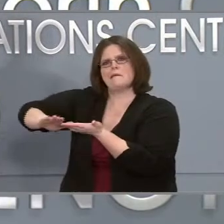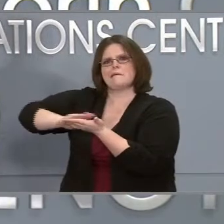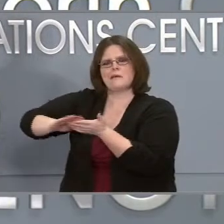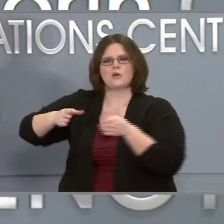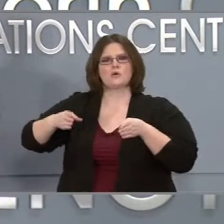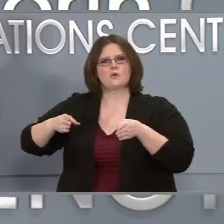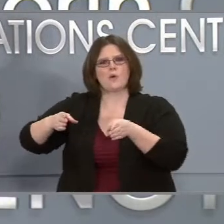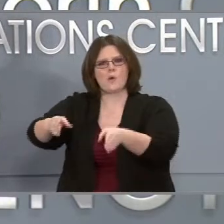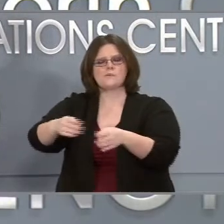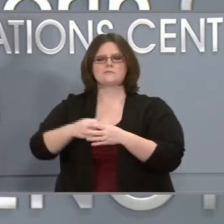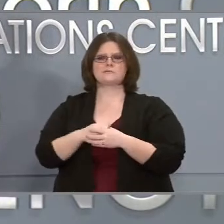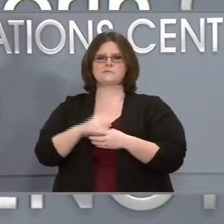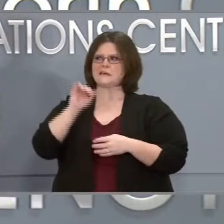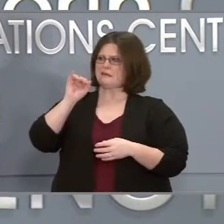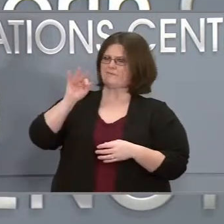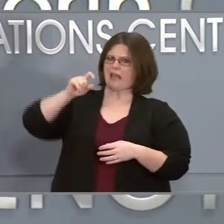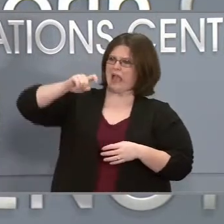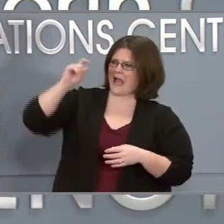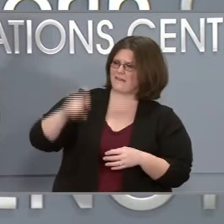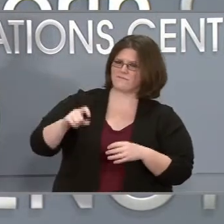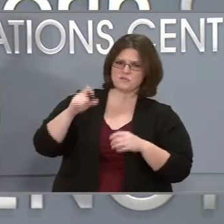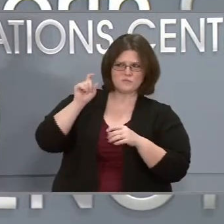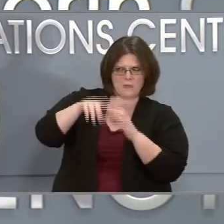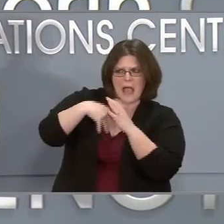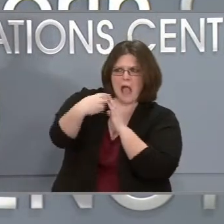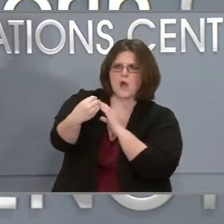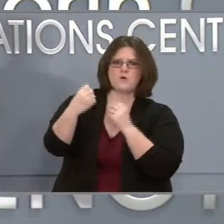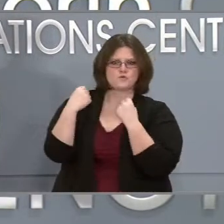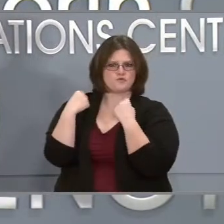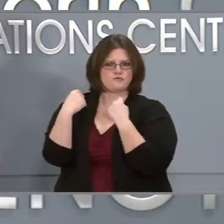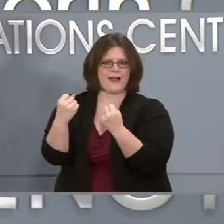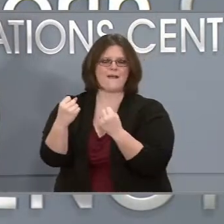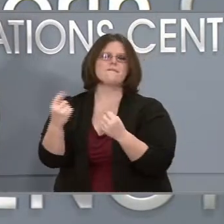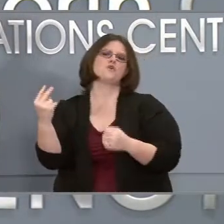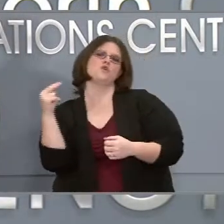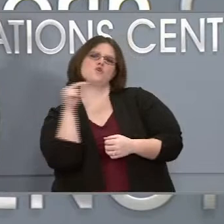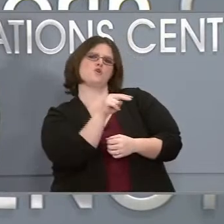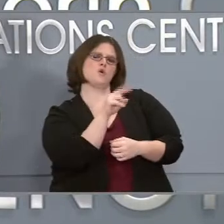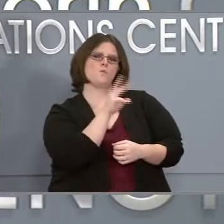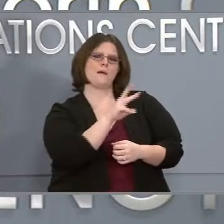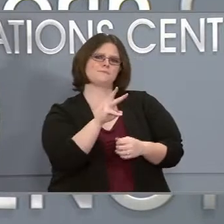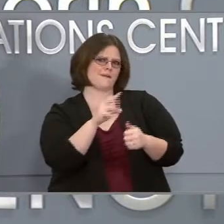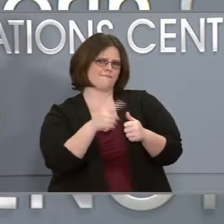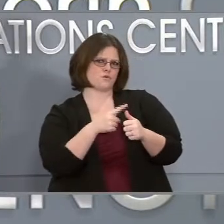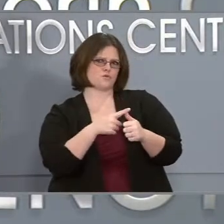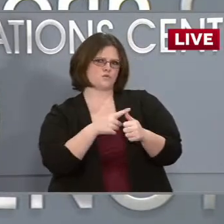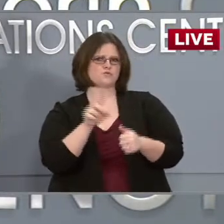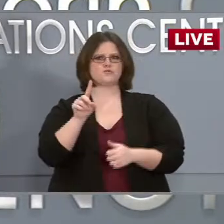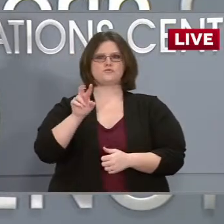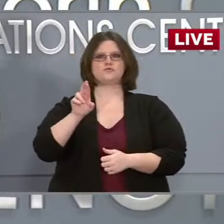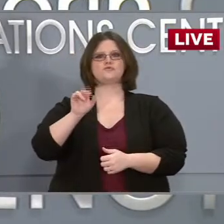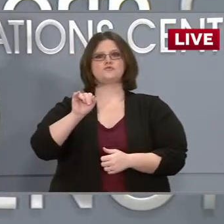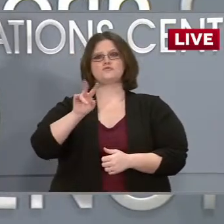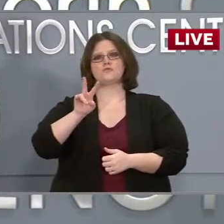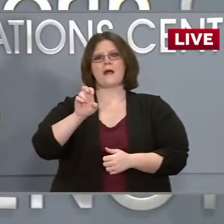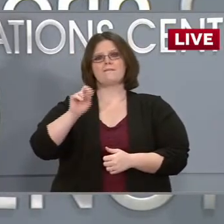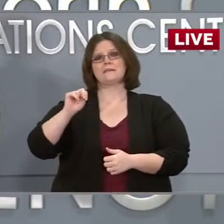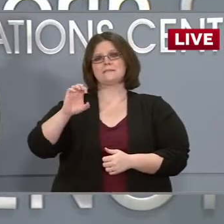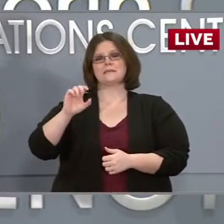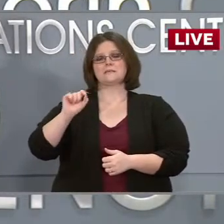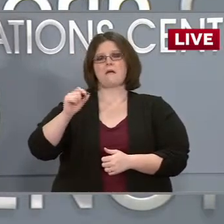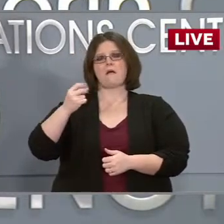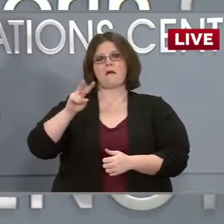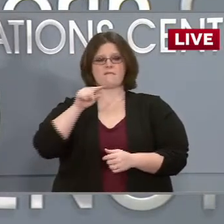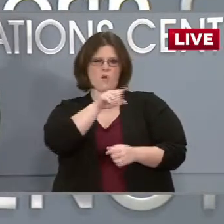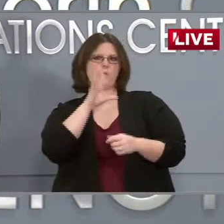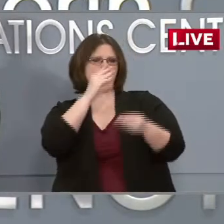travel, make sure you check drivenc.gov for updated information on road conditions and closures.